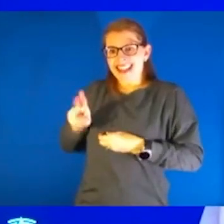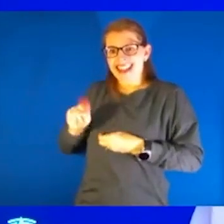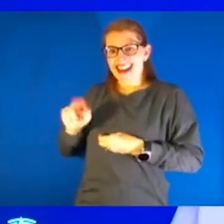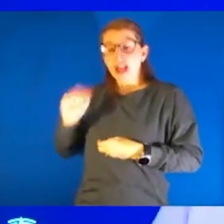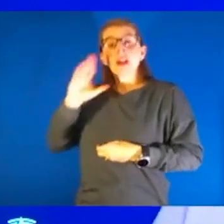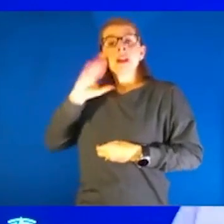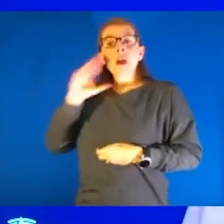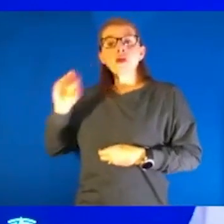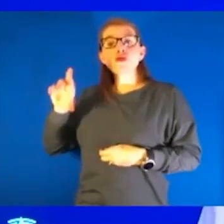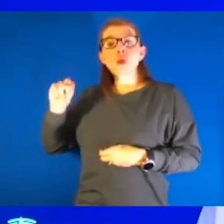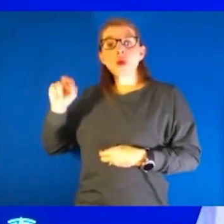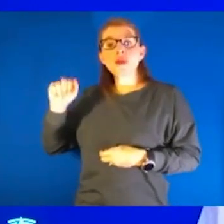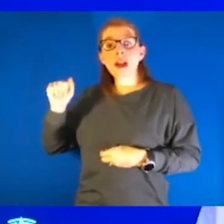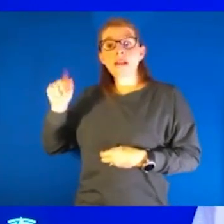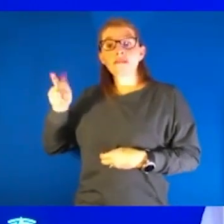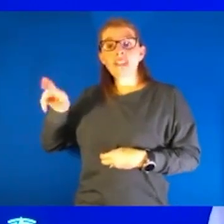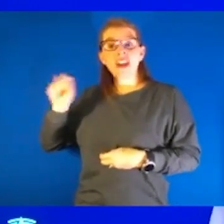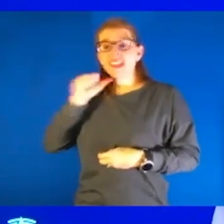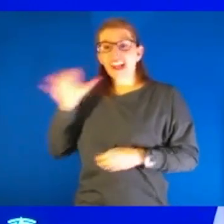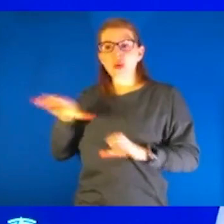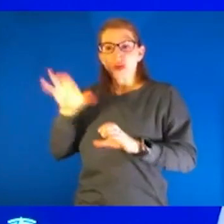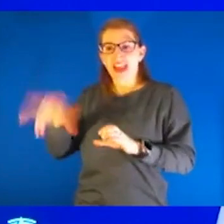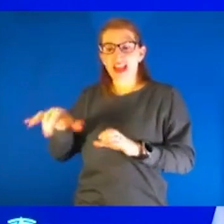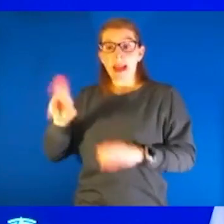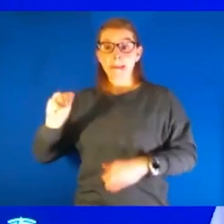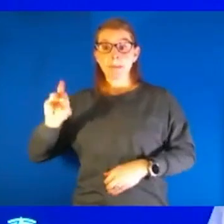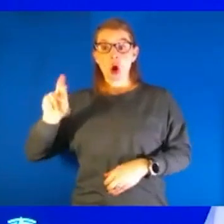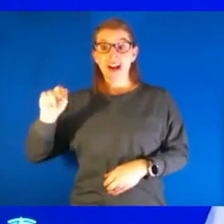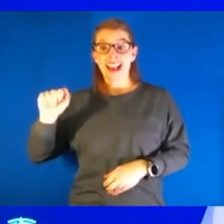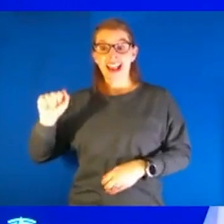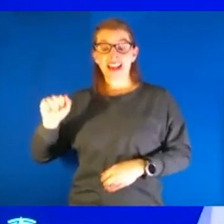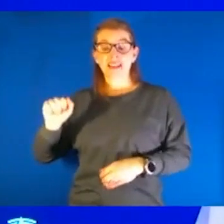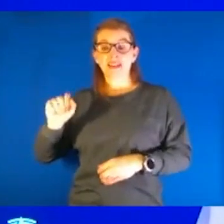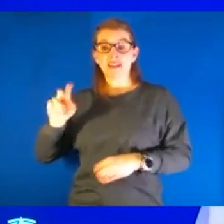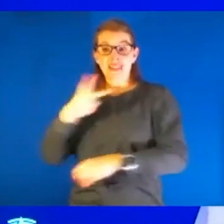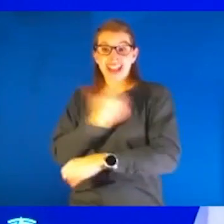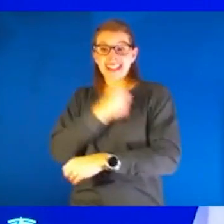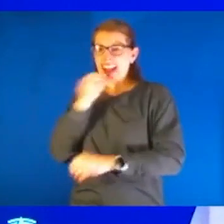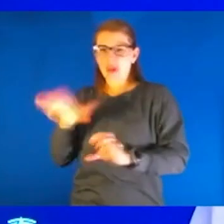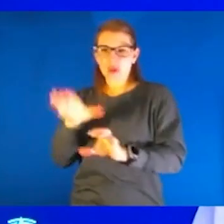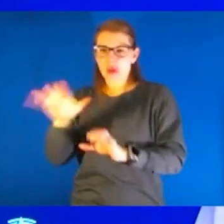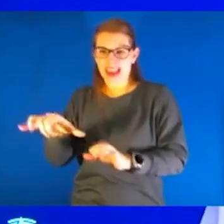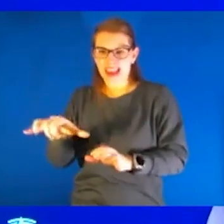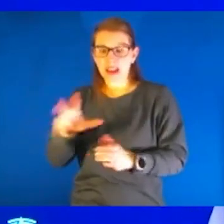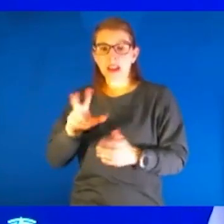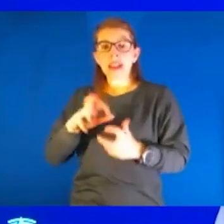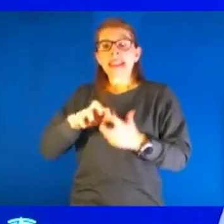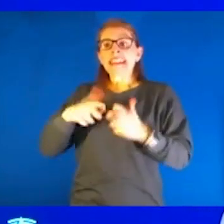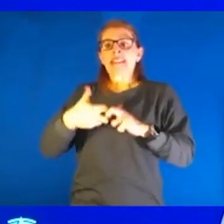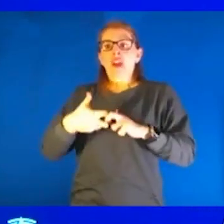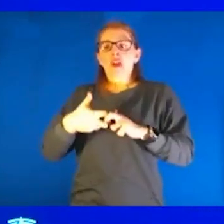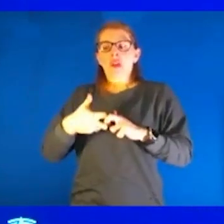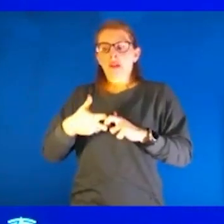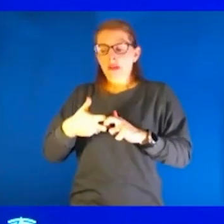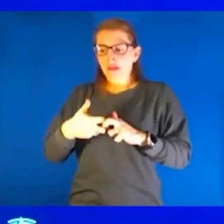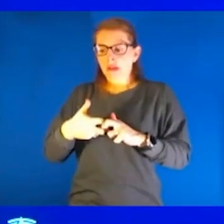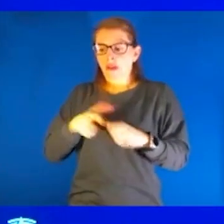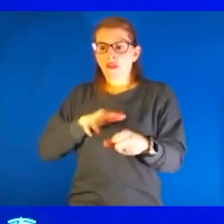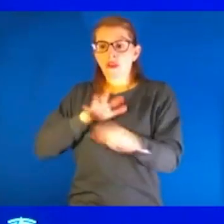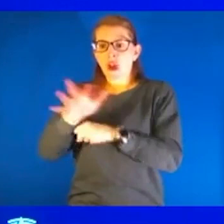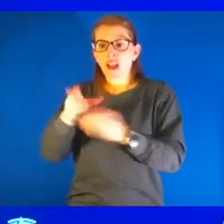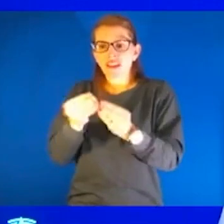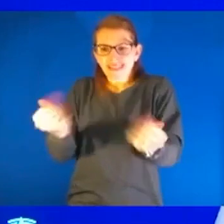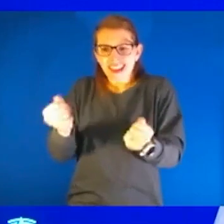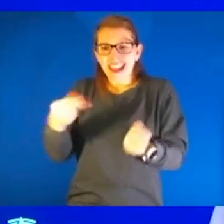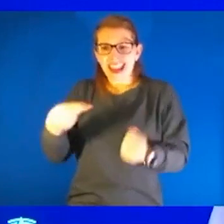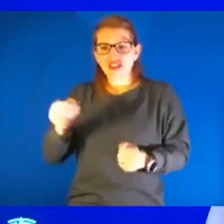does not do that. We know the mRNA vaccines do not do that. And so it's very difficult to fully eliminate HIV from the